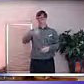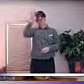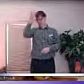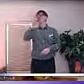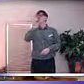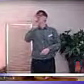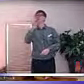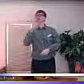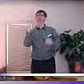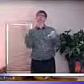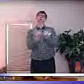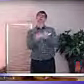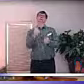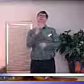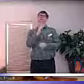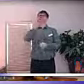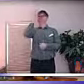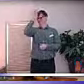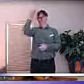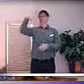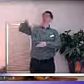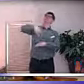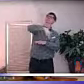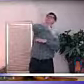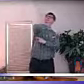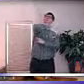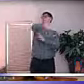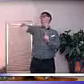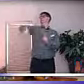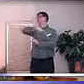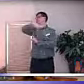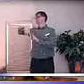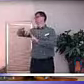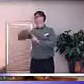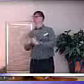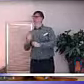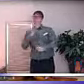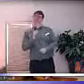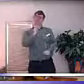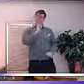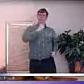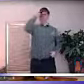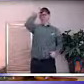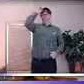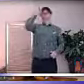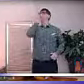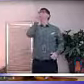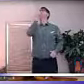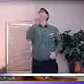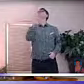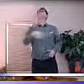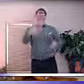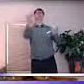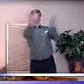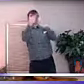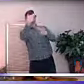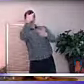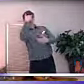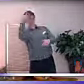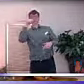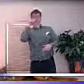and a number of chickens walking around with a rooster who was keeping a very close eye on